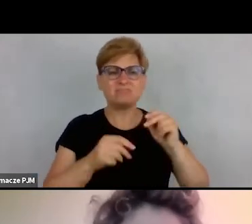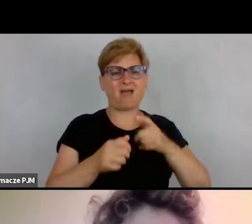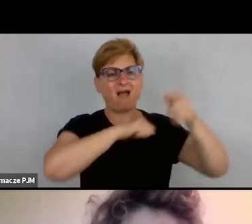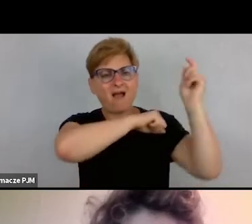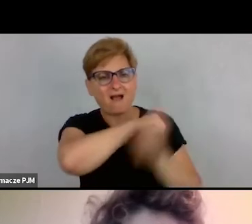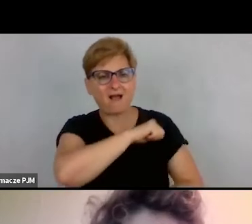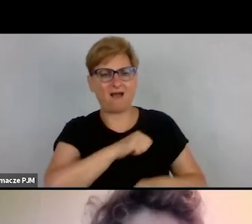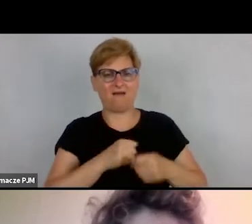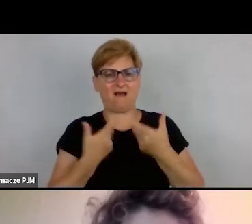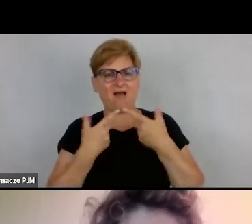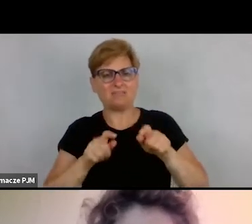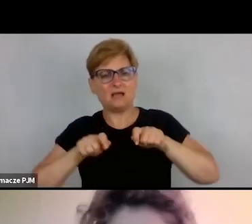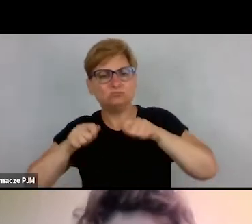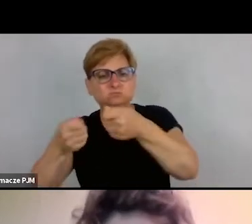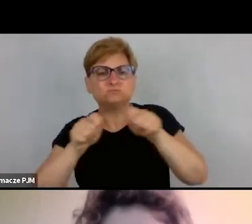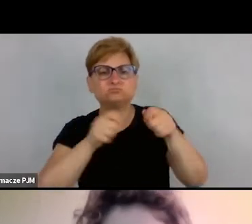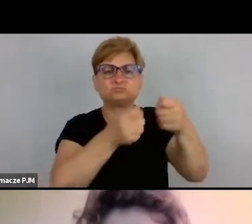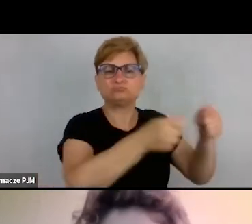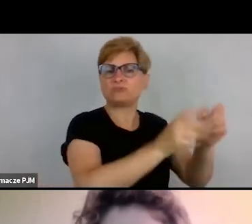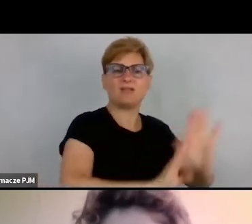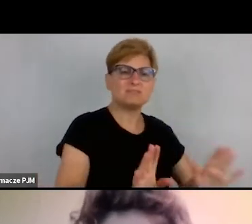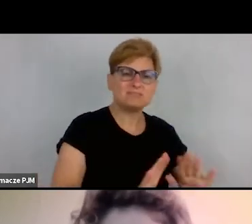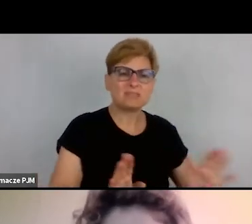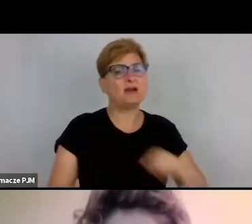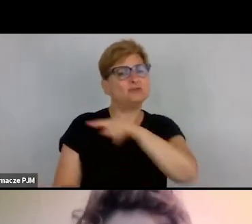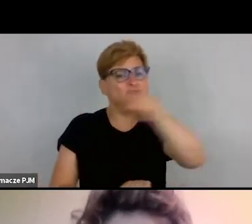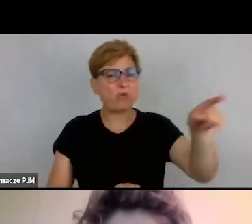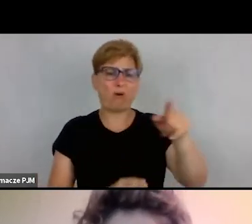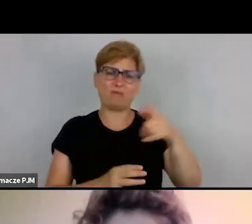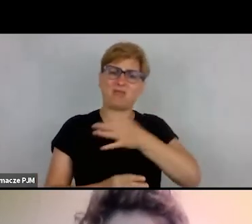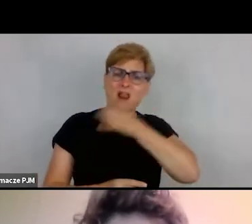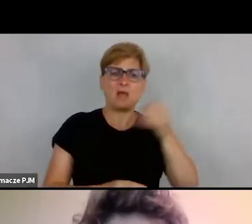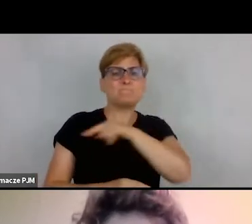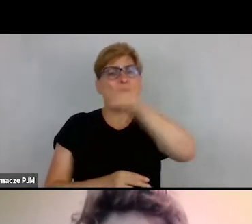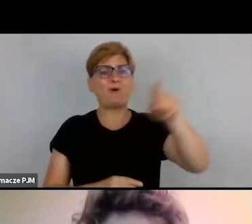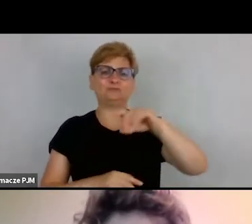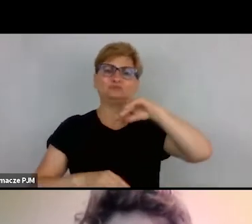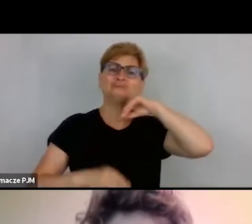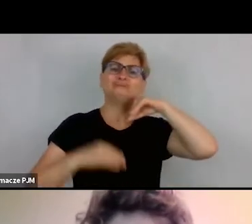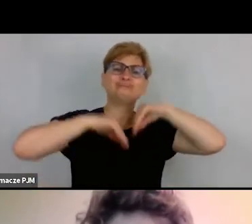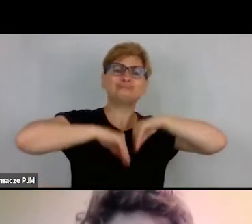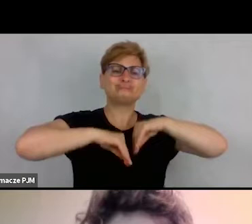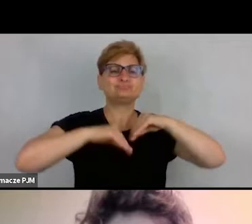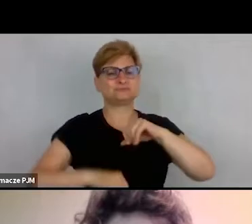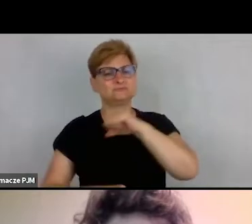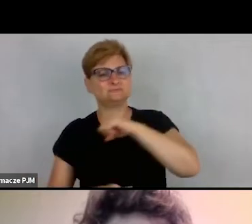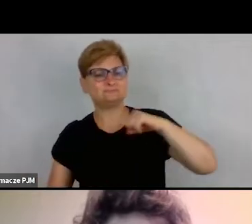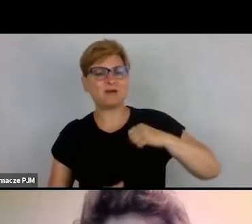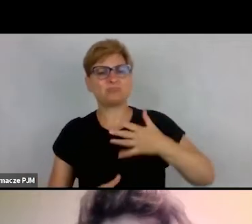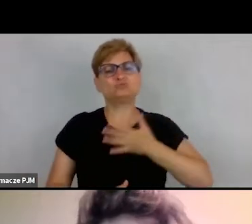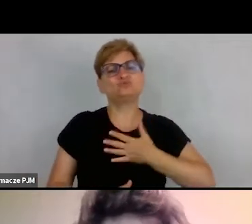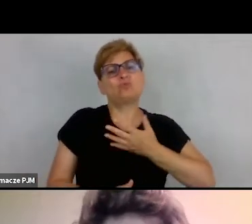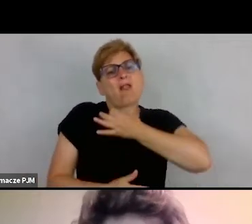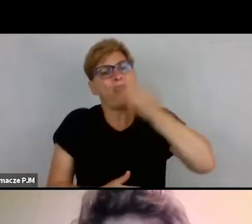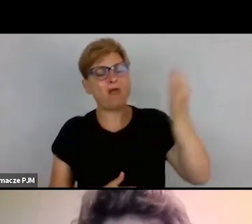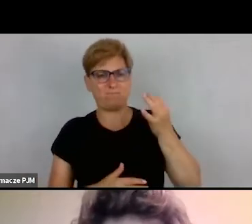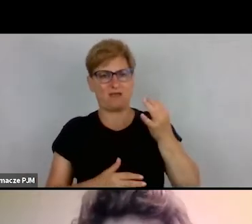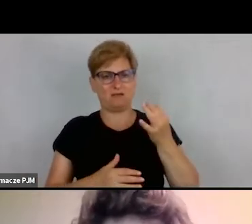system response to violence ends the violence or deters it. And so if it doesn't